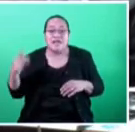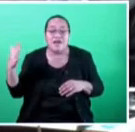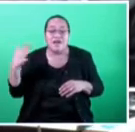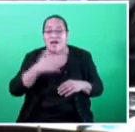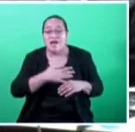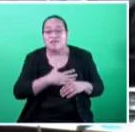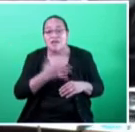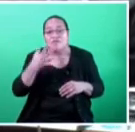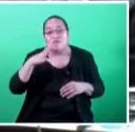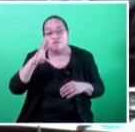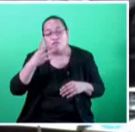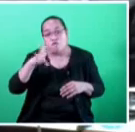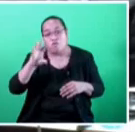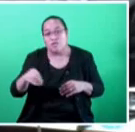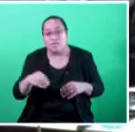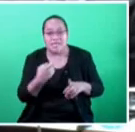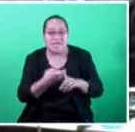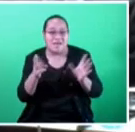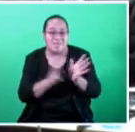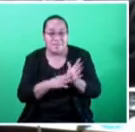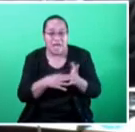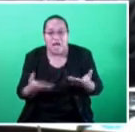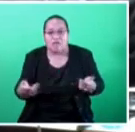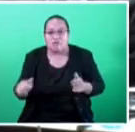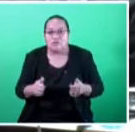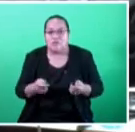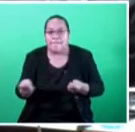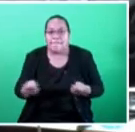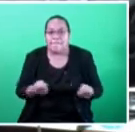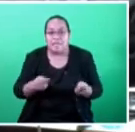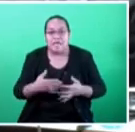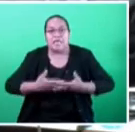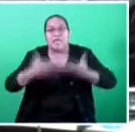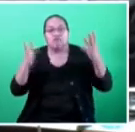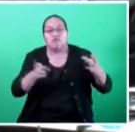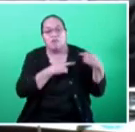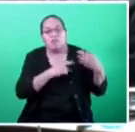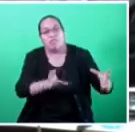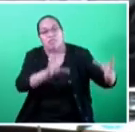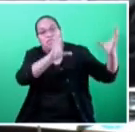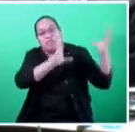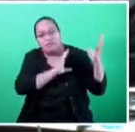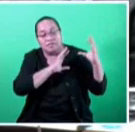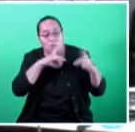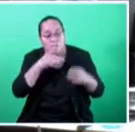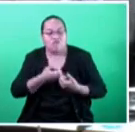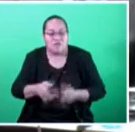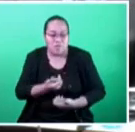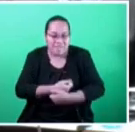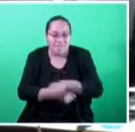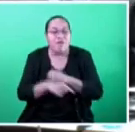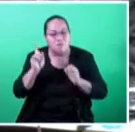4,540 kilometers. Managing these under certain climatic future is an enormous undertaking. However, we have to start with the efforts, and that is what we